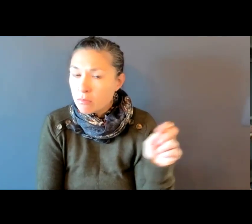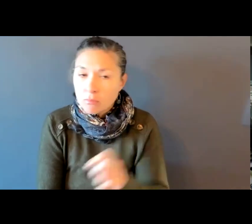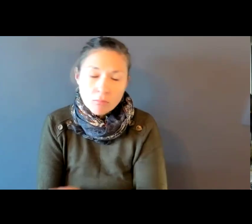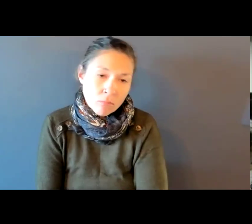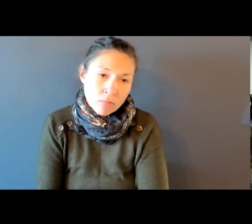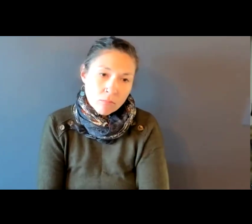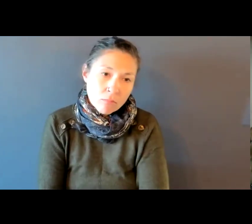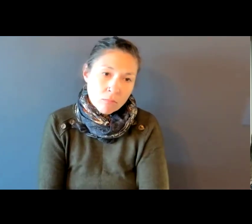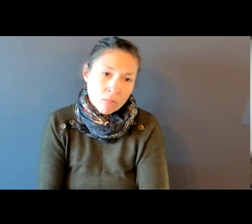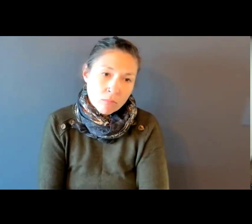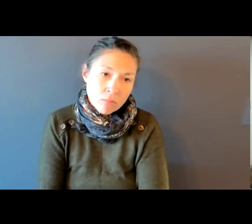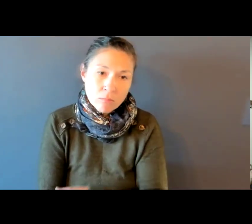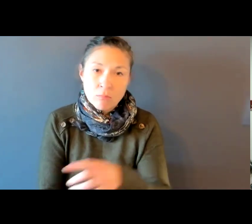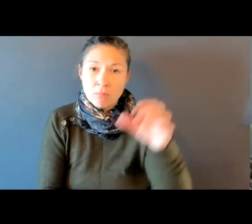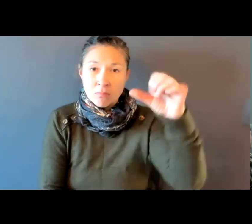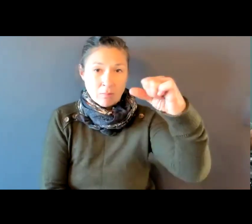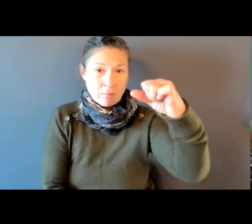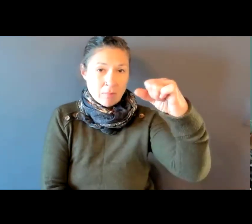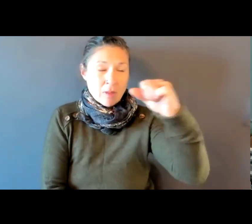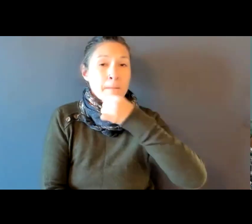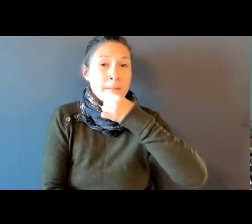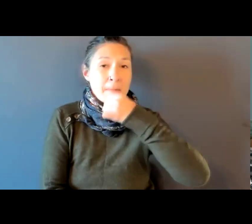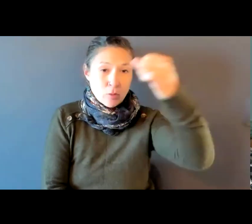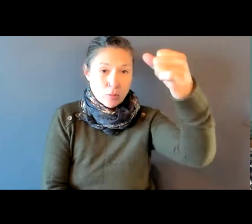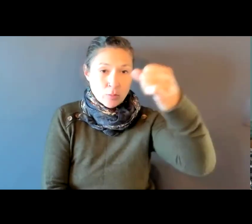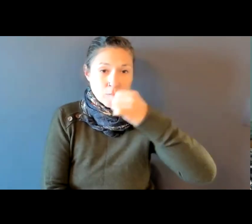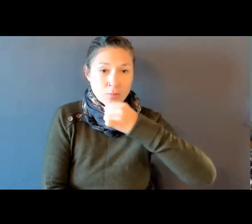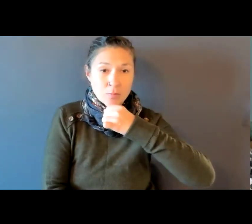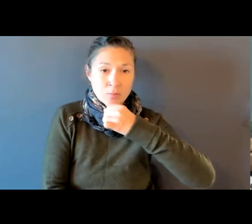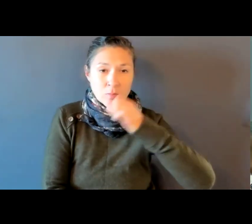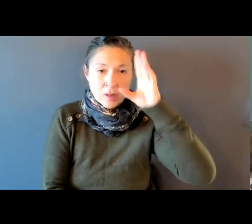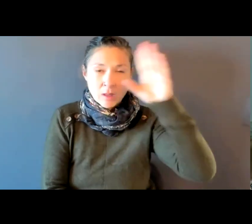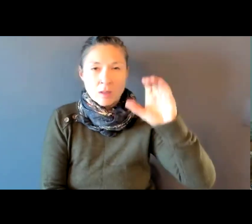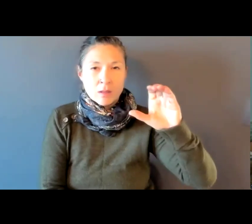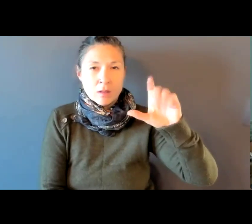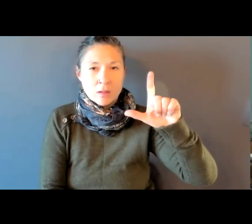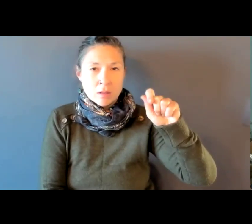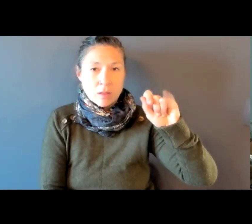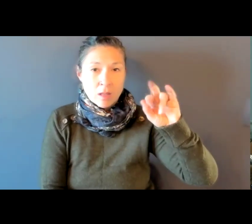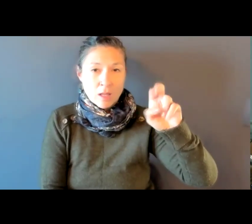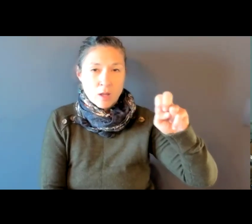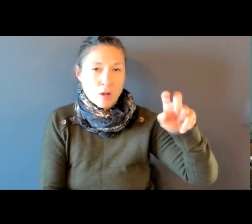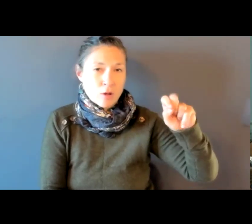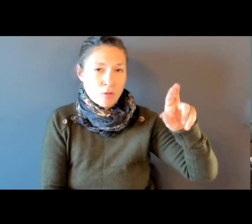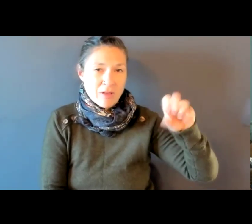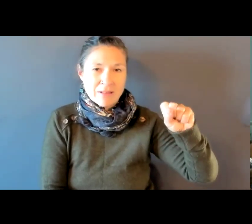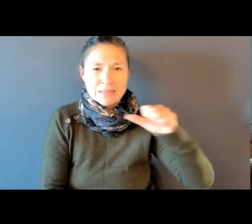Do you want to lower the mic? Okay. Claire Travis. I'm going to read this because I'm not a good speaker. Okay. My family of